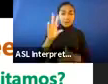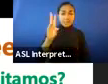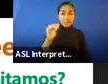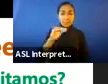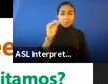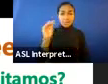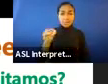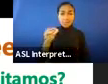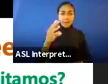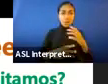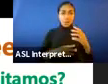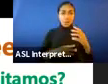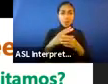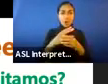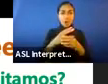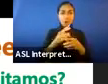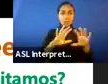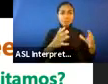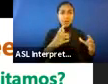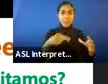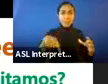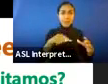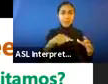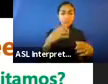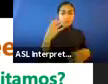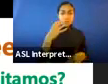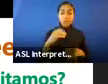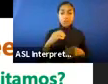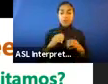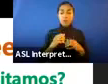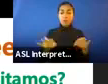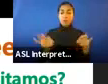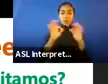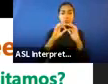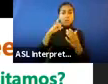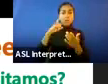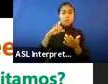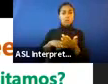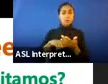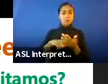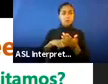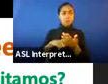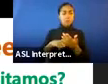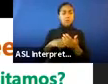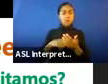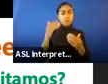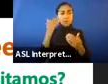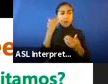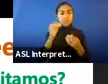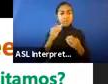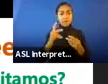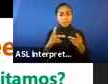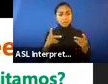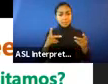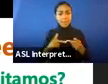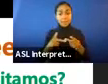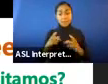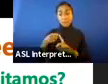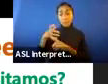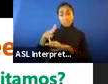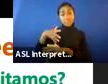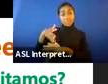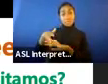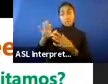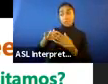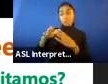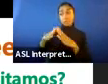and understand that this evolved knowledge of place held by Indigenous communities and peasant food webs is key